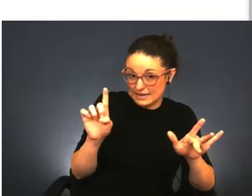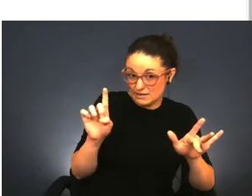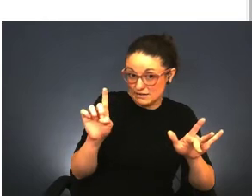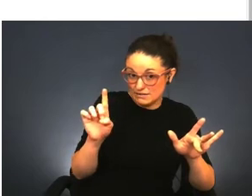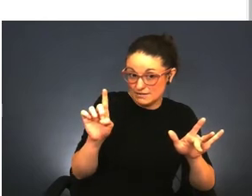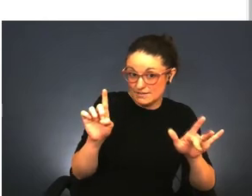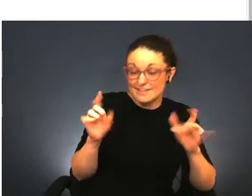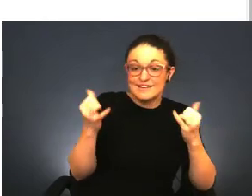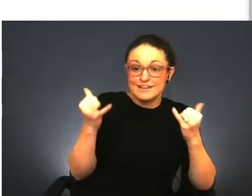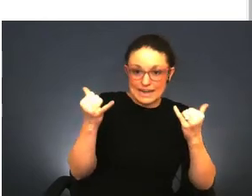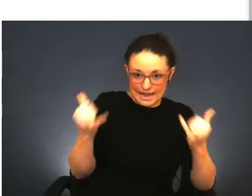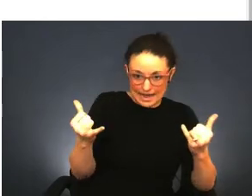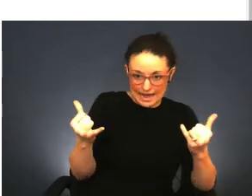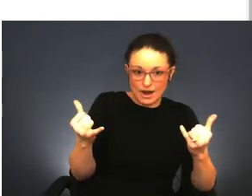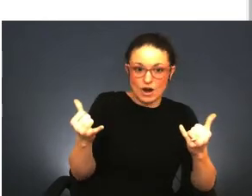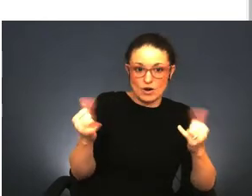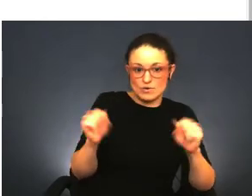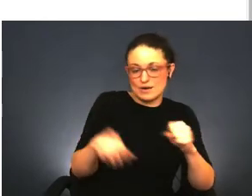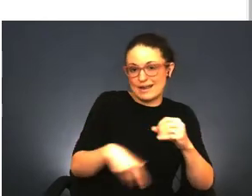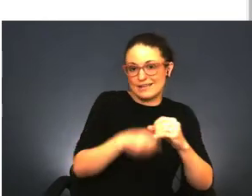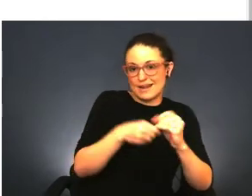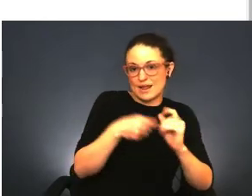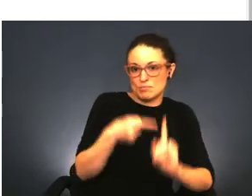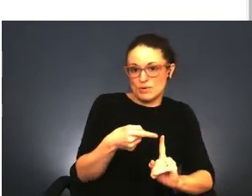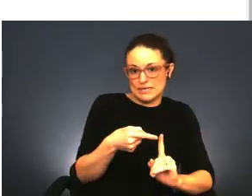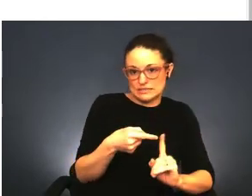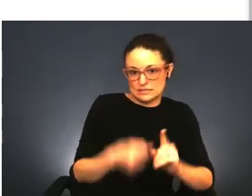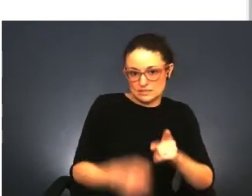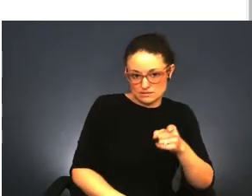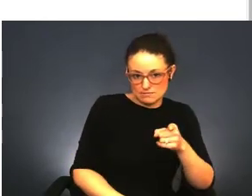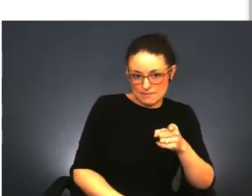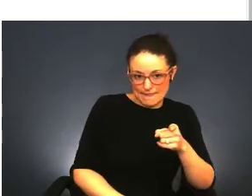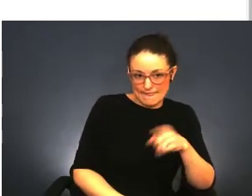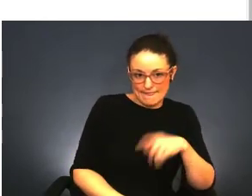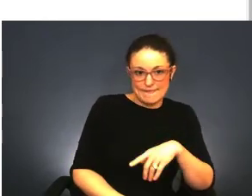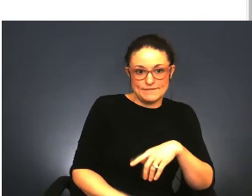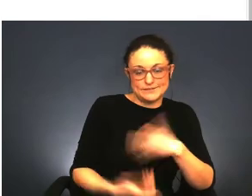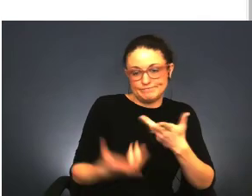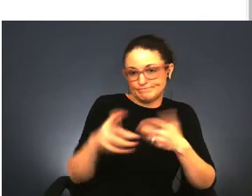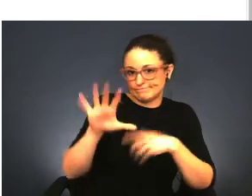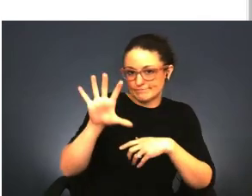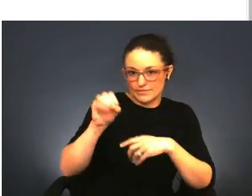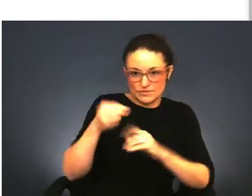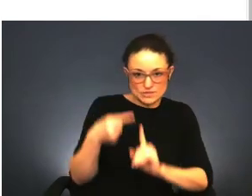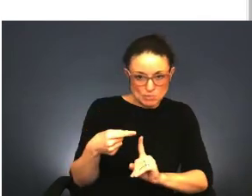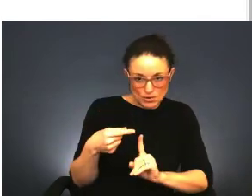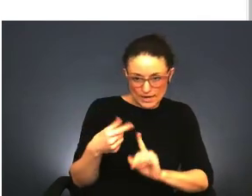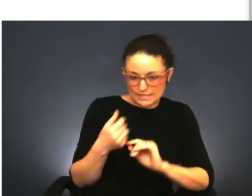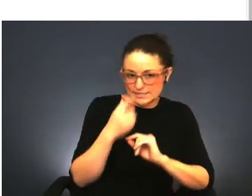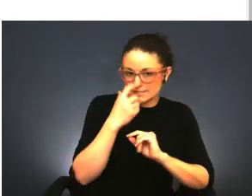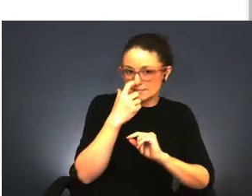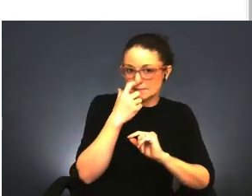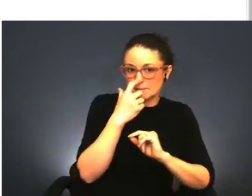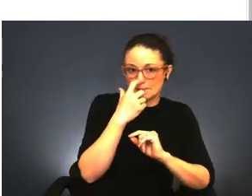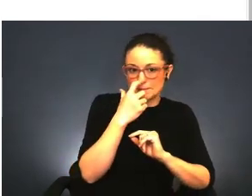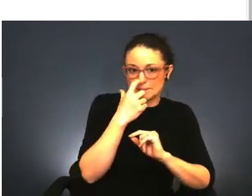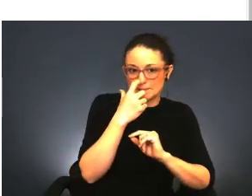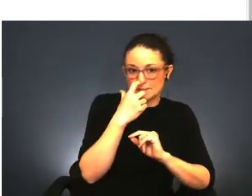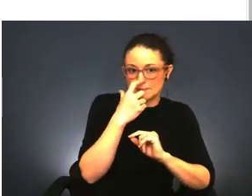the ability to add points to it. I can make it worth 50 points. And I can put it